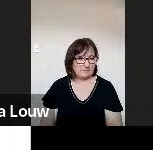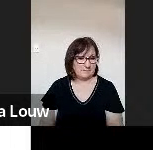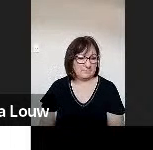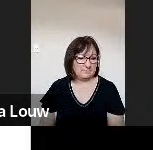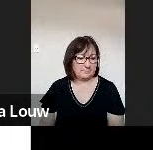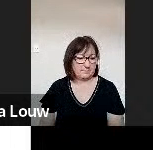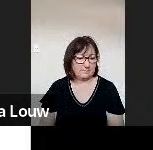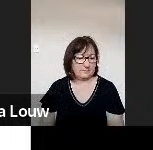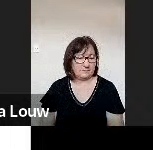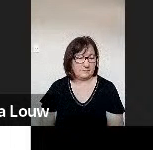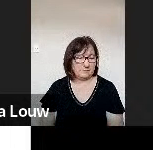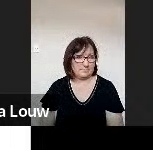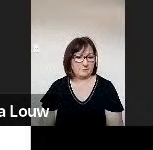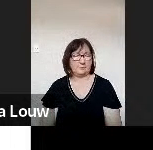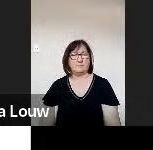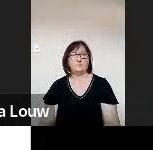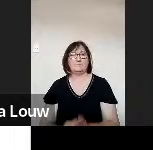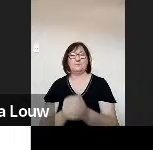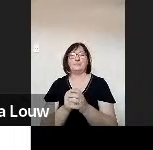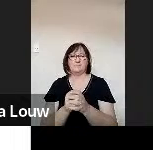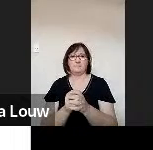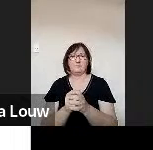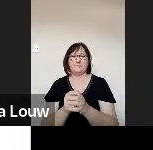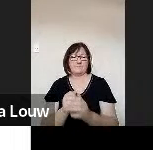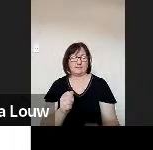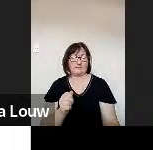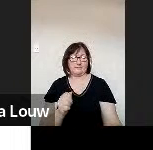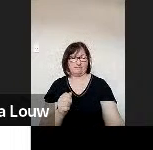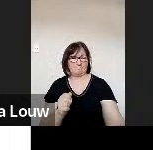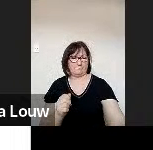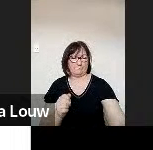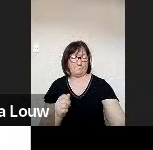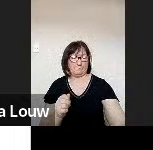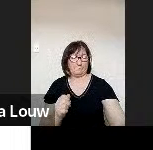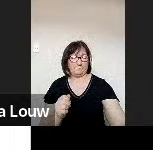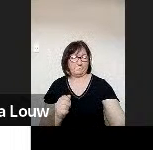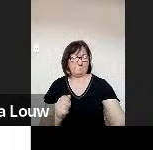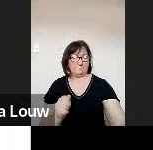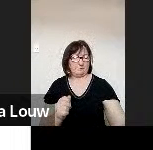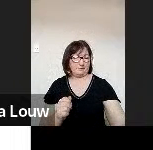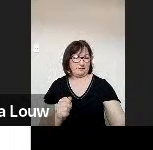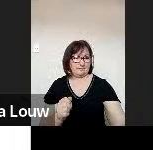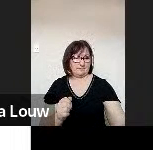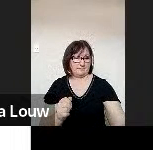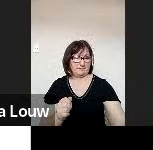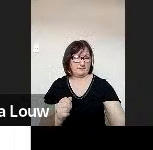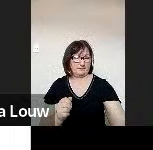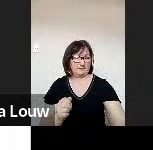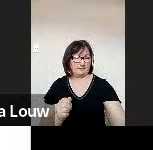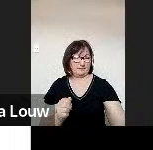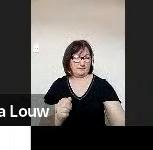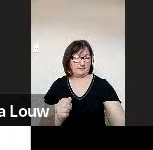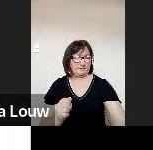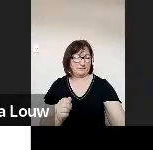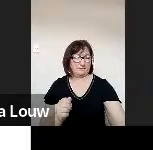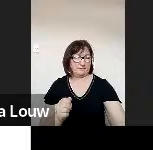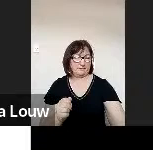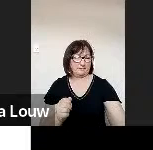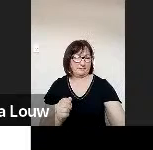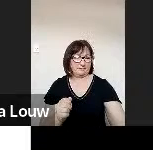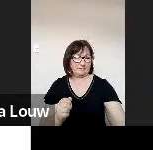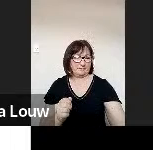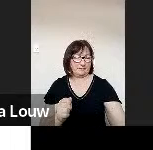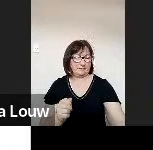the importance of this webinar. My colleague has went at length to elaborate on the